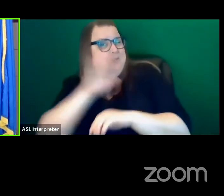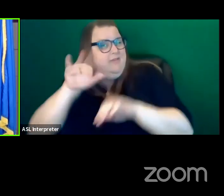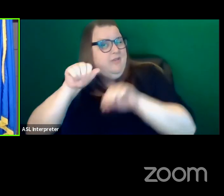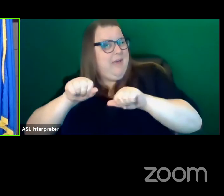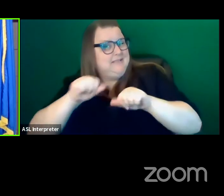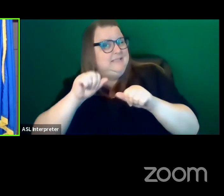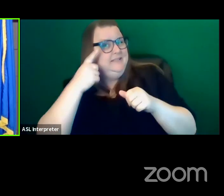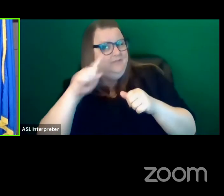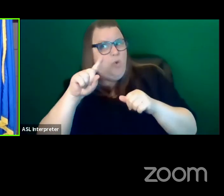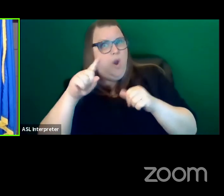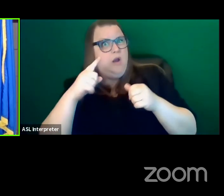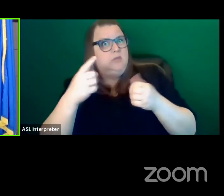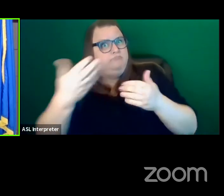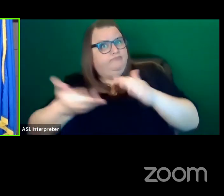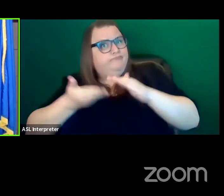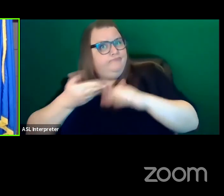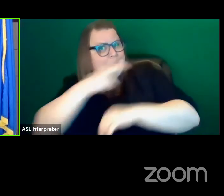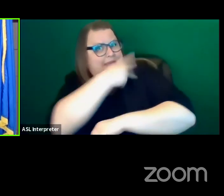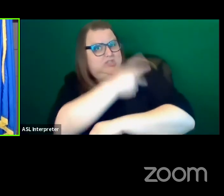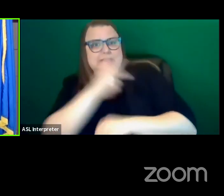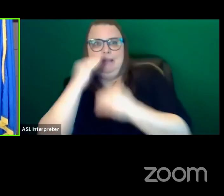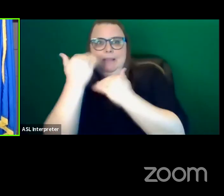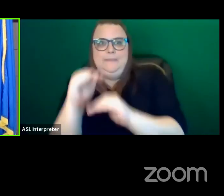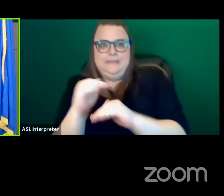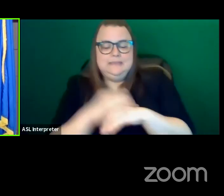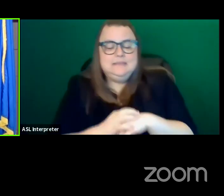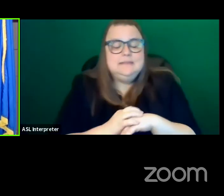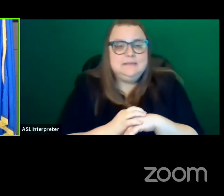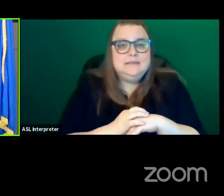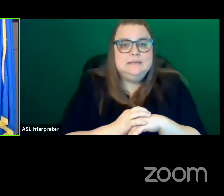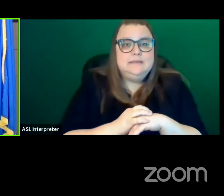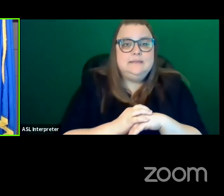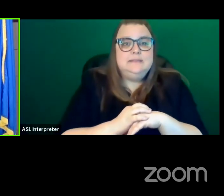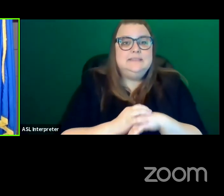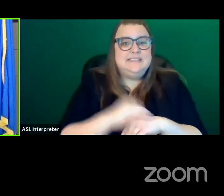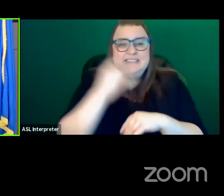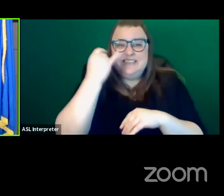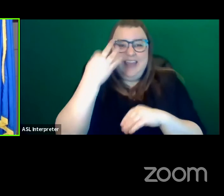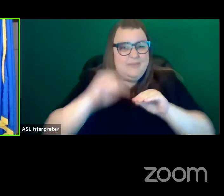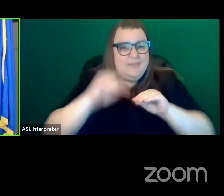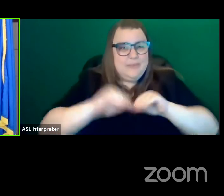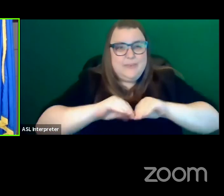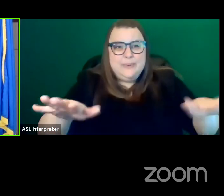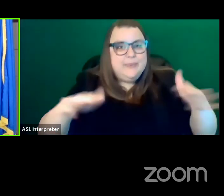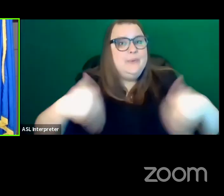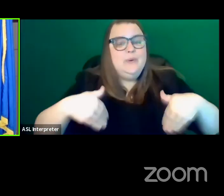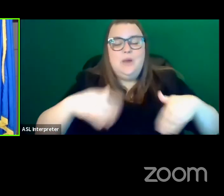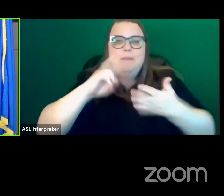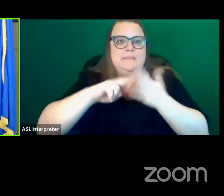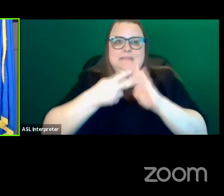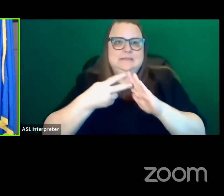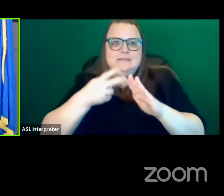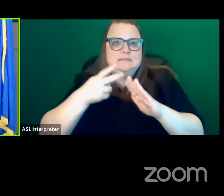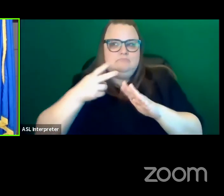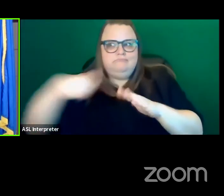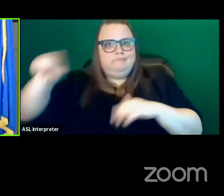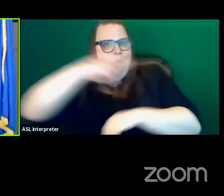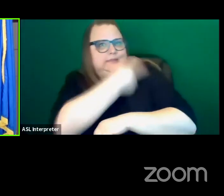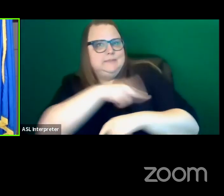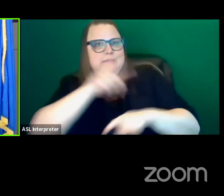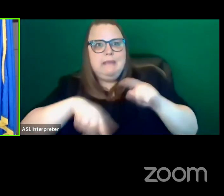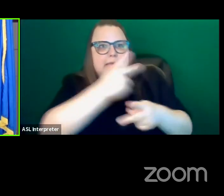further post-Thanksgiving surge will compromise COVID patient care as well as medical care overall. The rate of